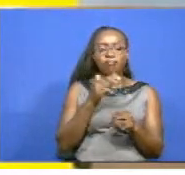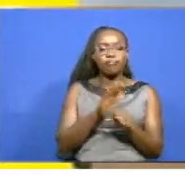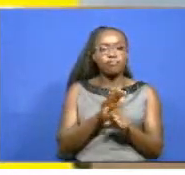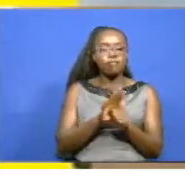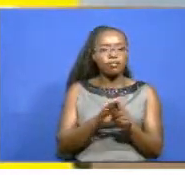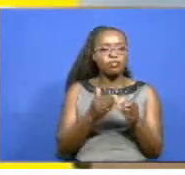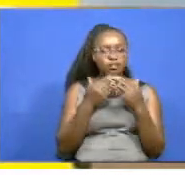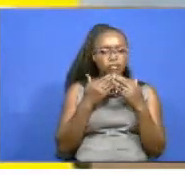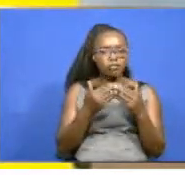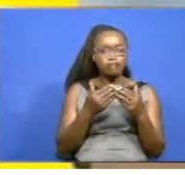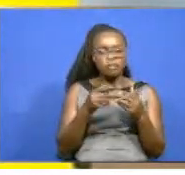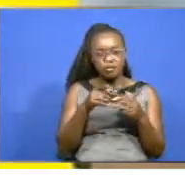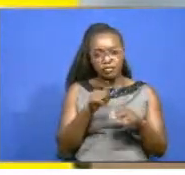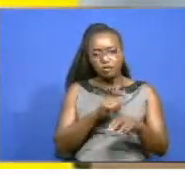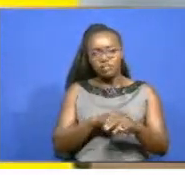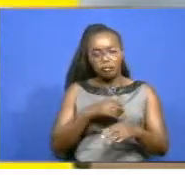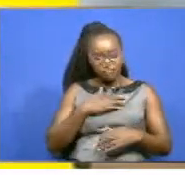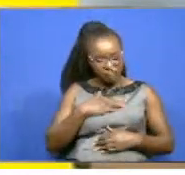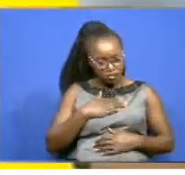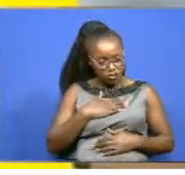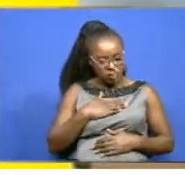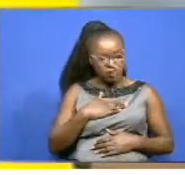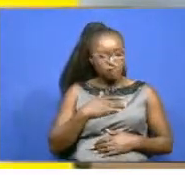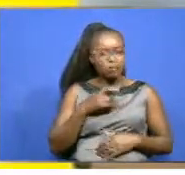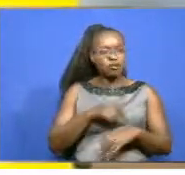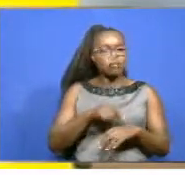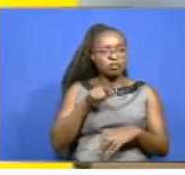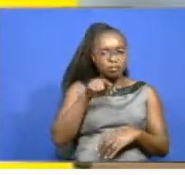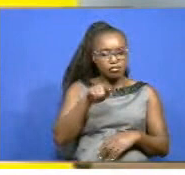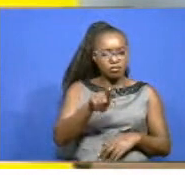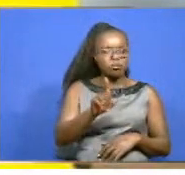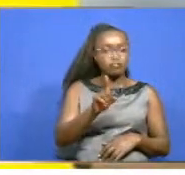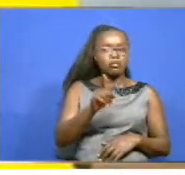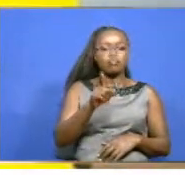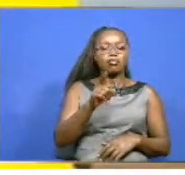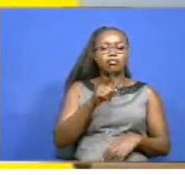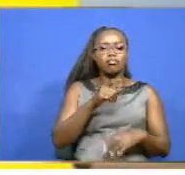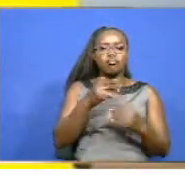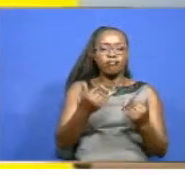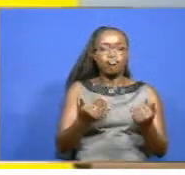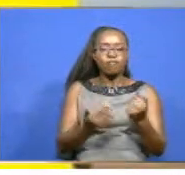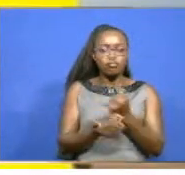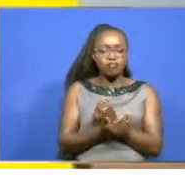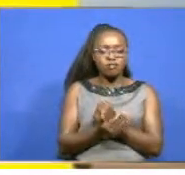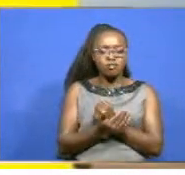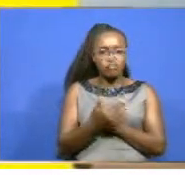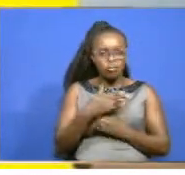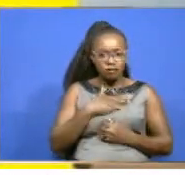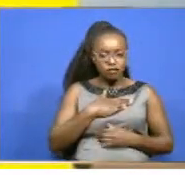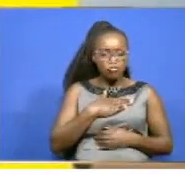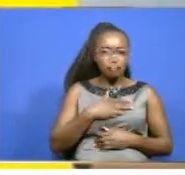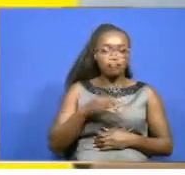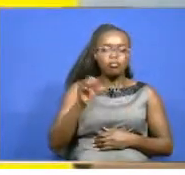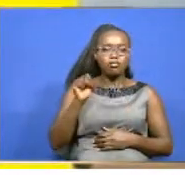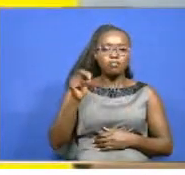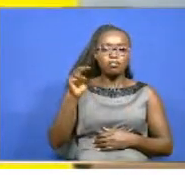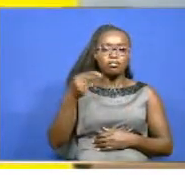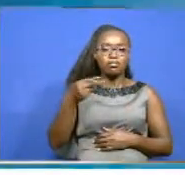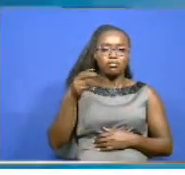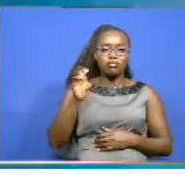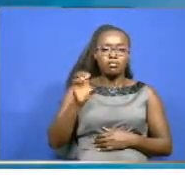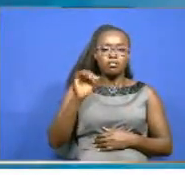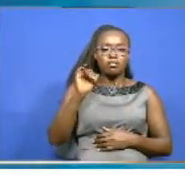really appreciate your time, Mheshimiwa, for creating time for us this particular morning. Honorable Professor Mohamud Sheikh Omar, Member of